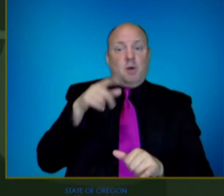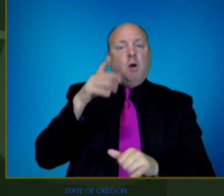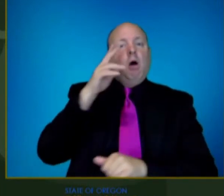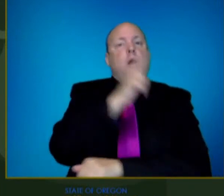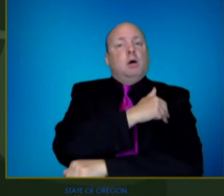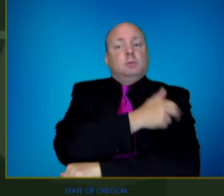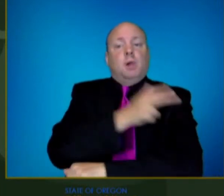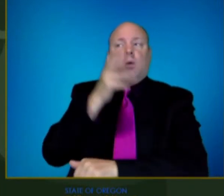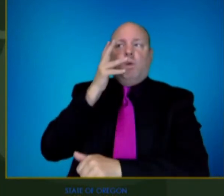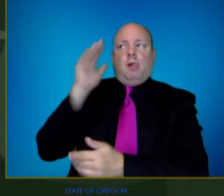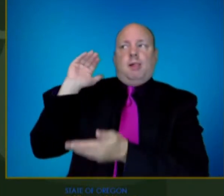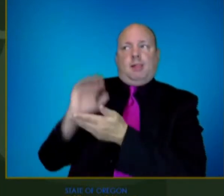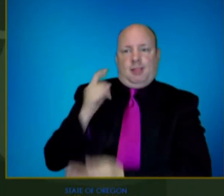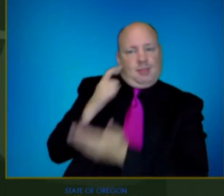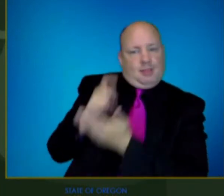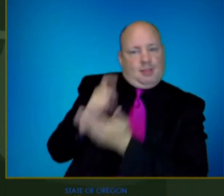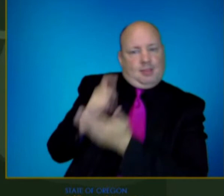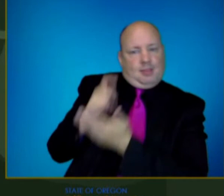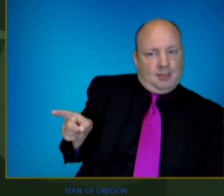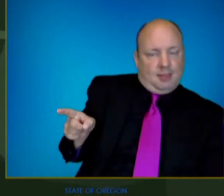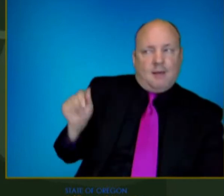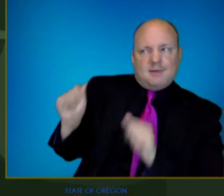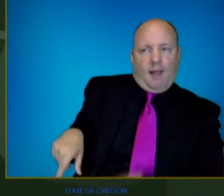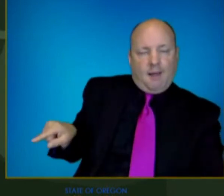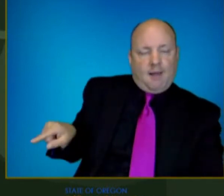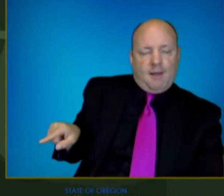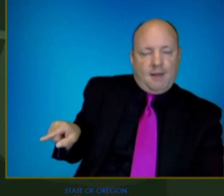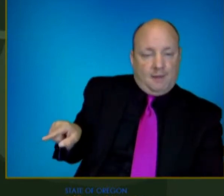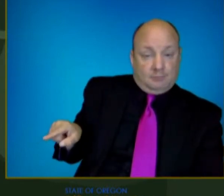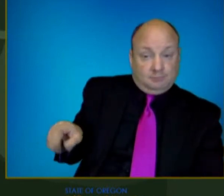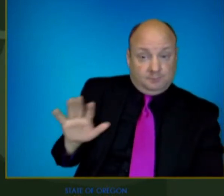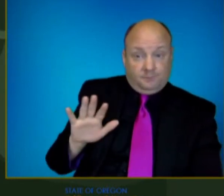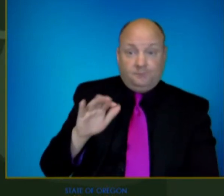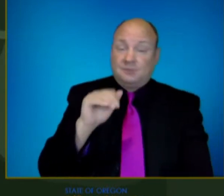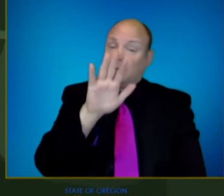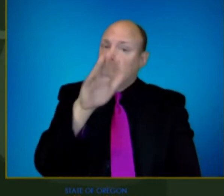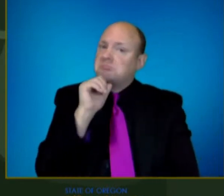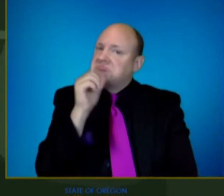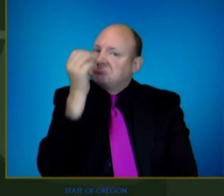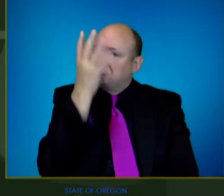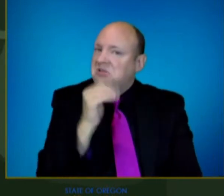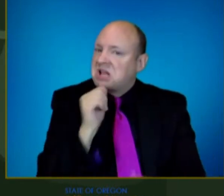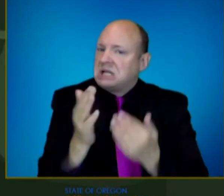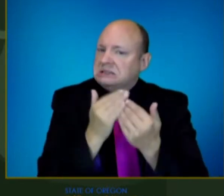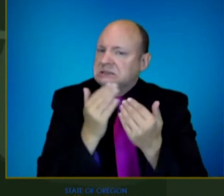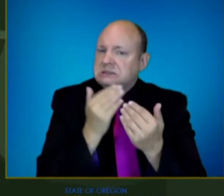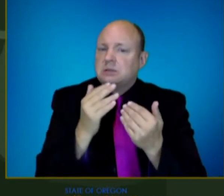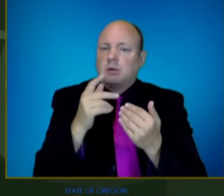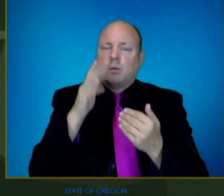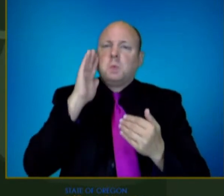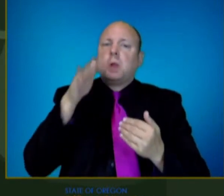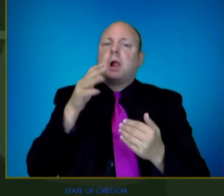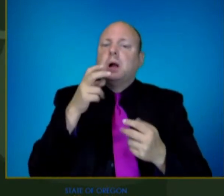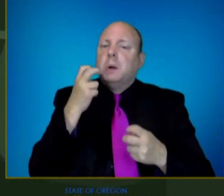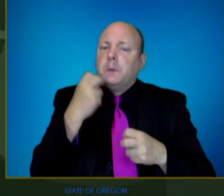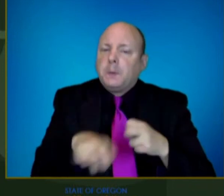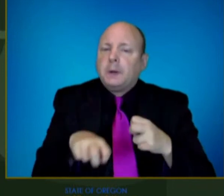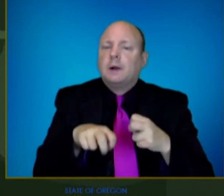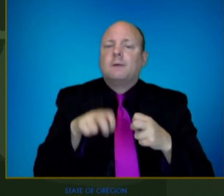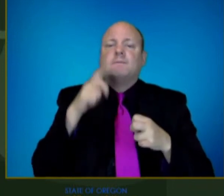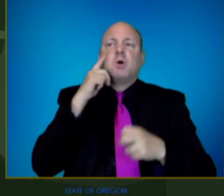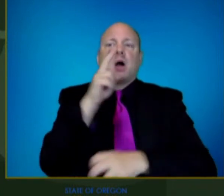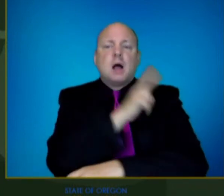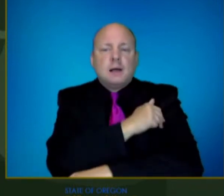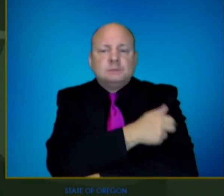half. That's not an easy task, and it will be tough times ahead for our healthcare systems, our hospital workers,